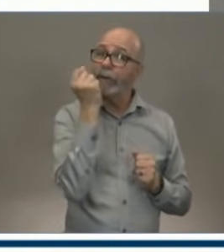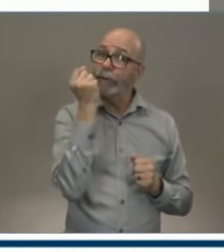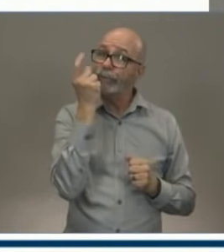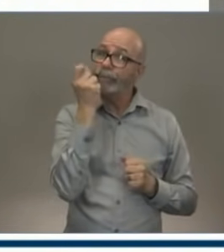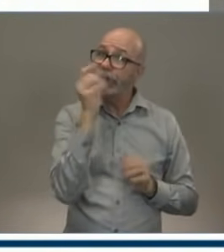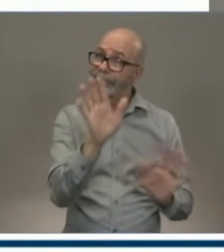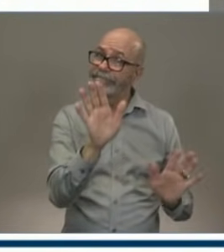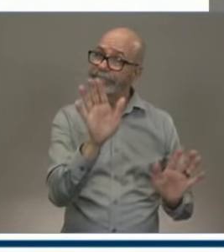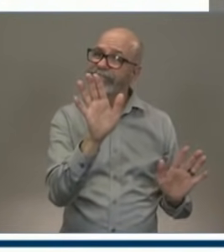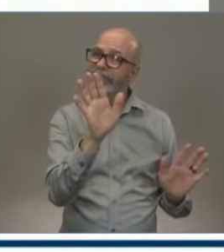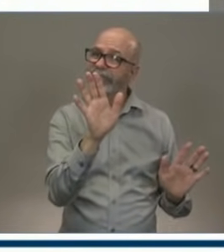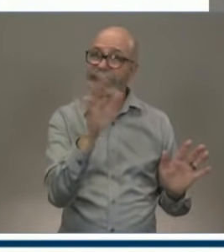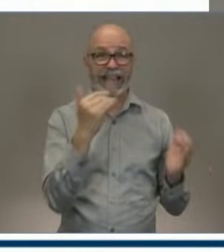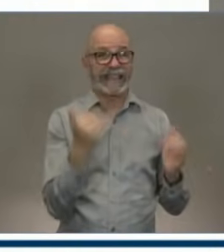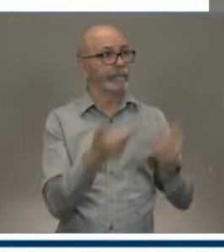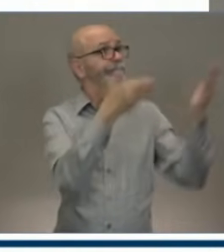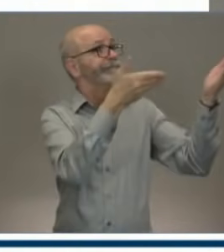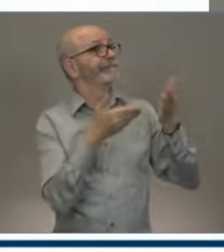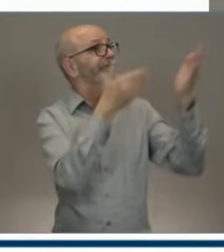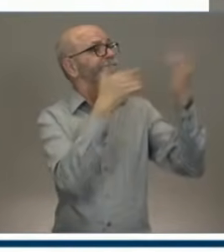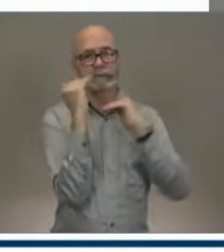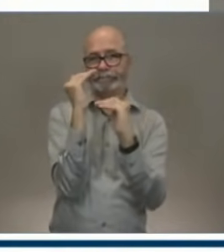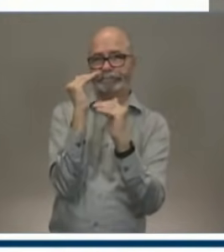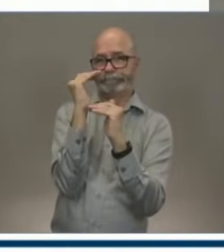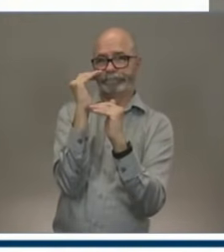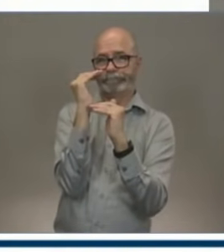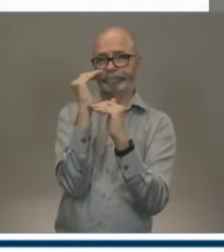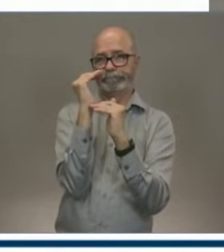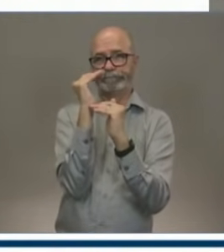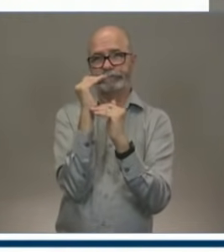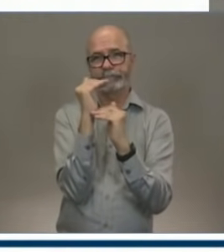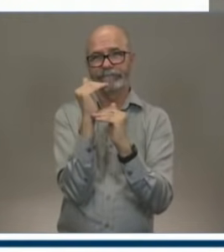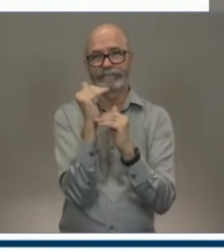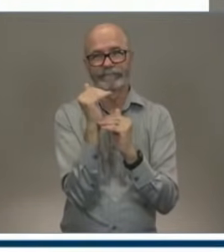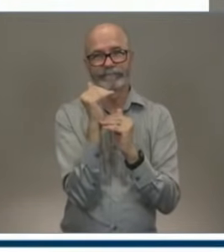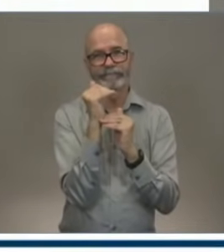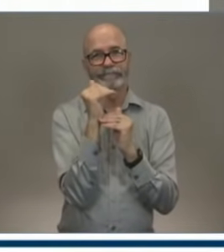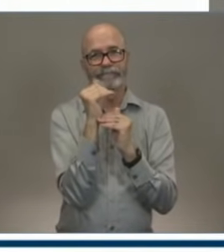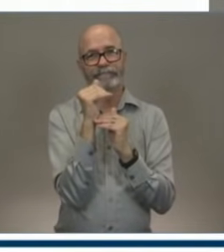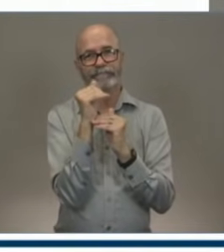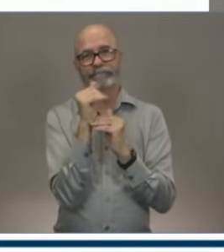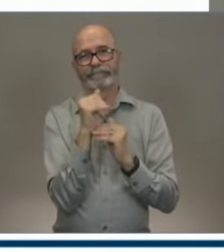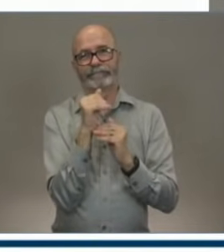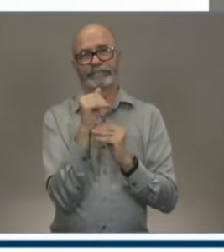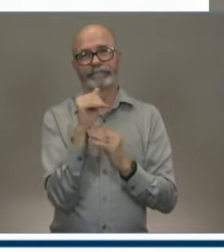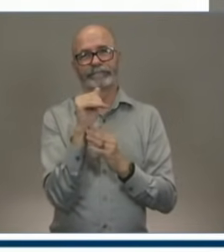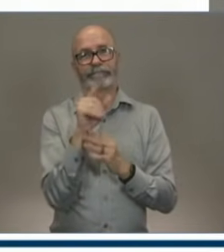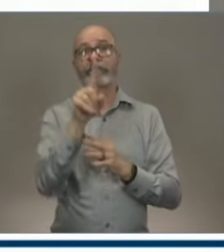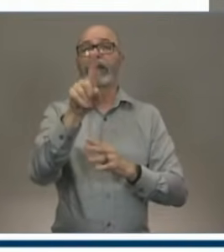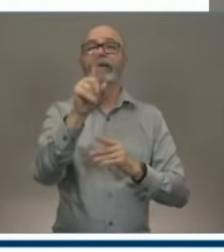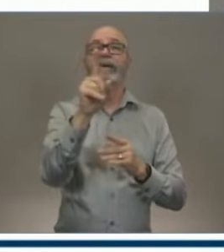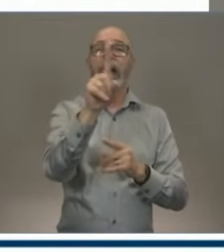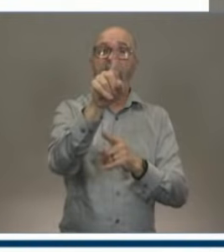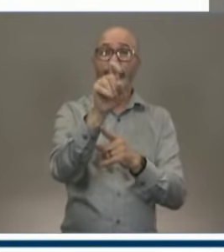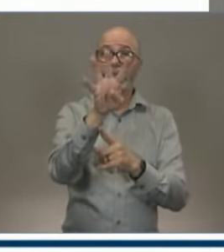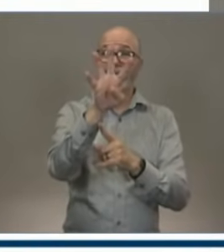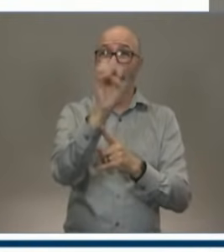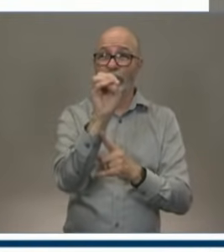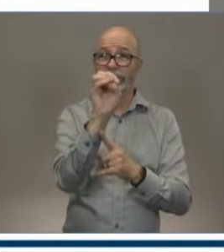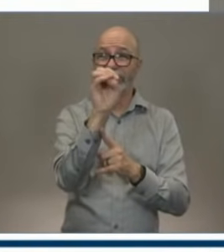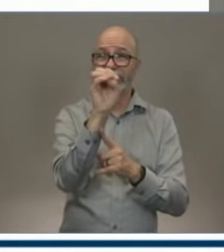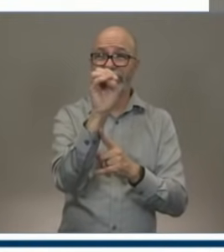limited supplies of vaccine. 140,000 doses is what we're scheduled to get in the first 90 days of this